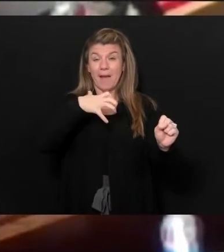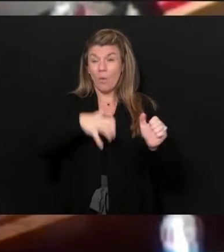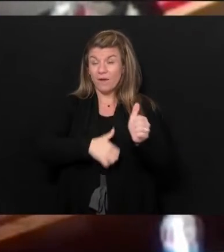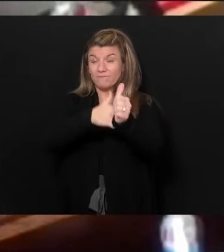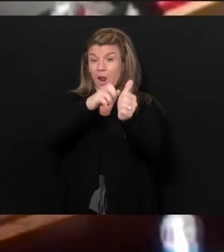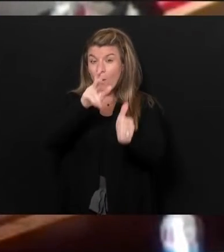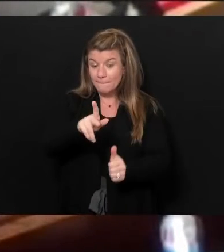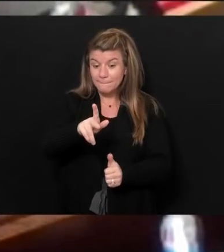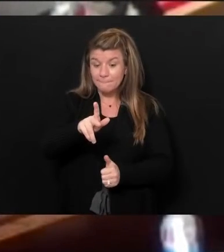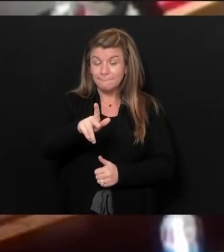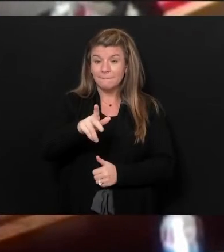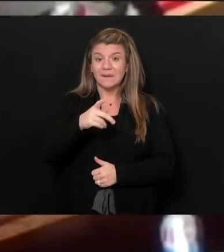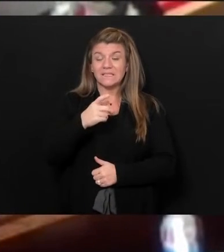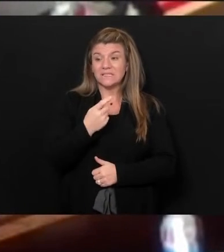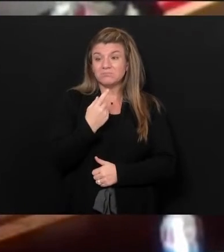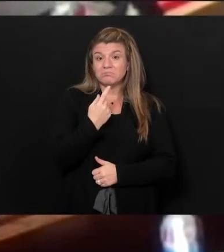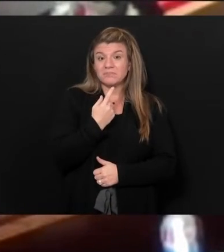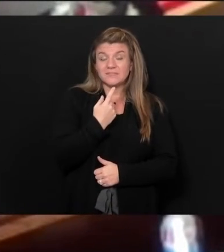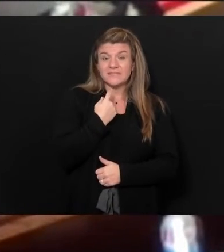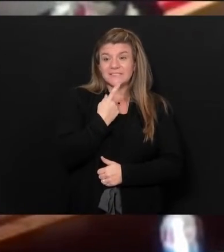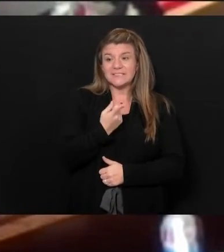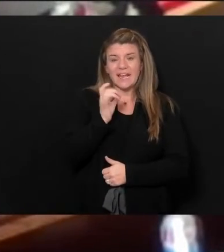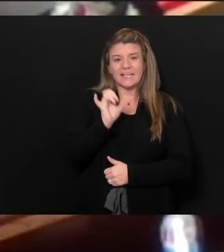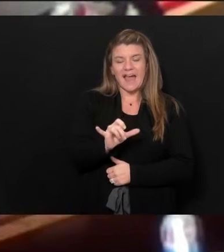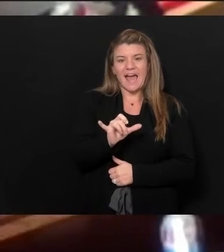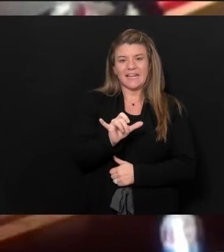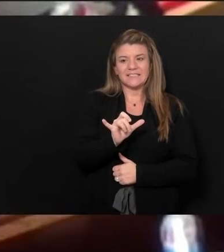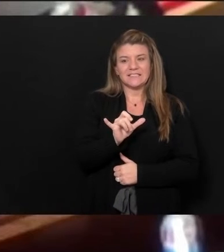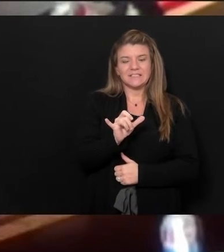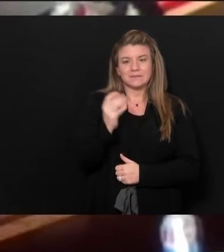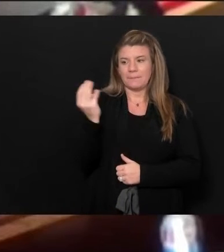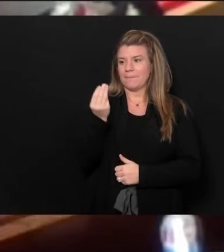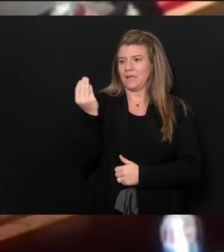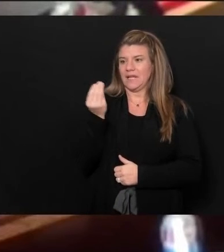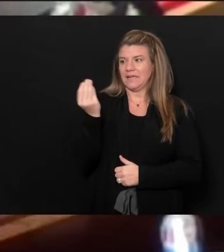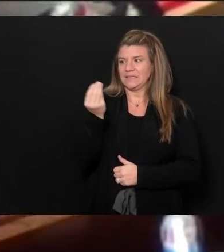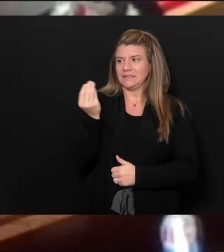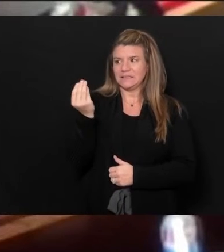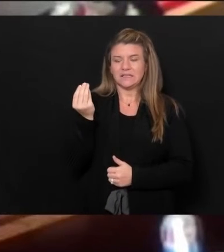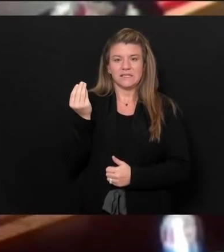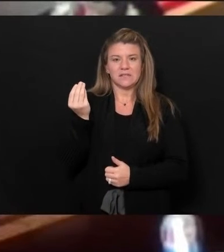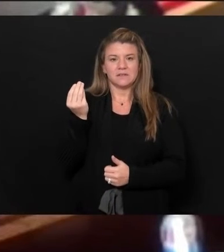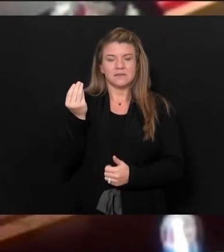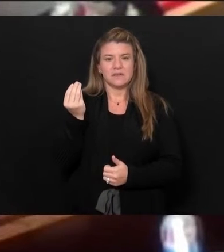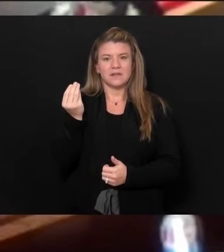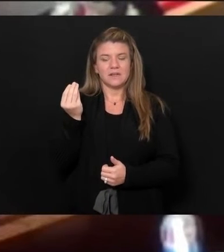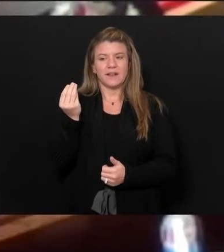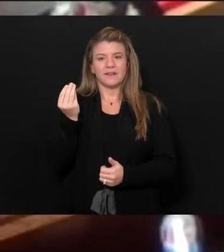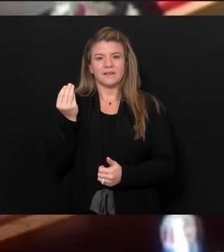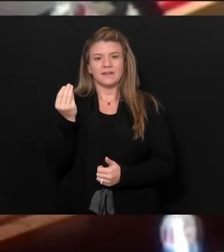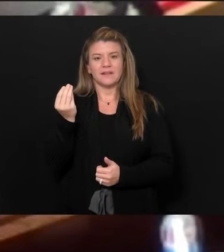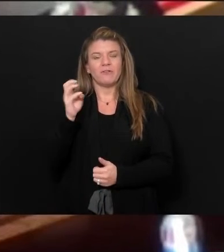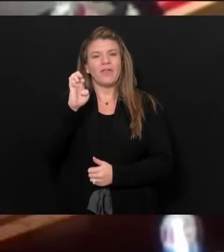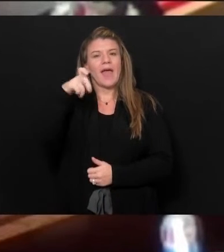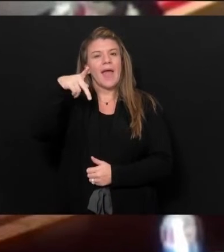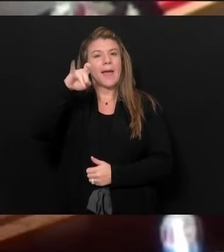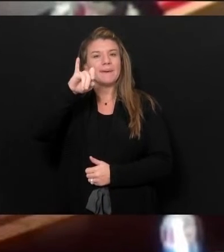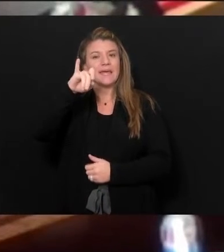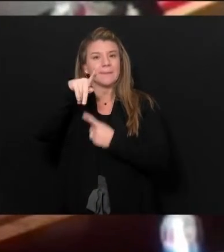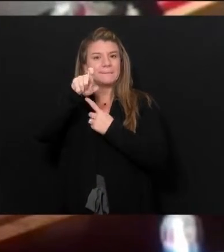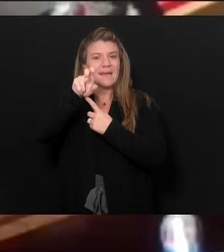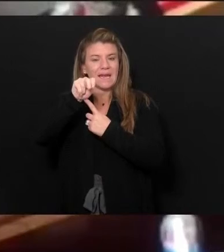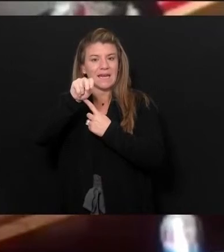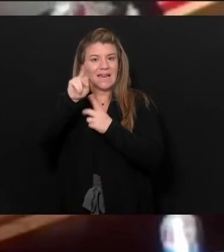was on those lines that was raised kind of in passing on Monday regarding the EpiPen issue, and then again today,